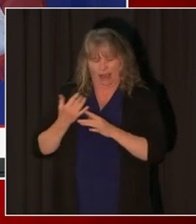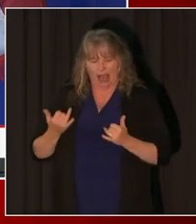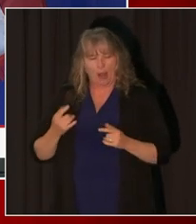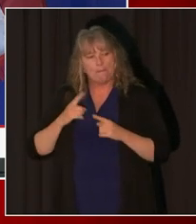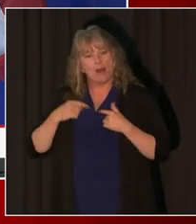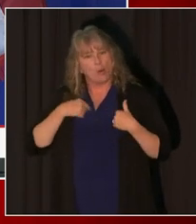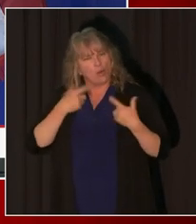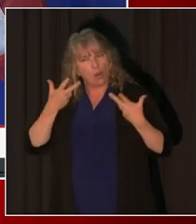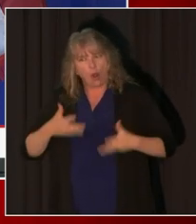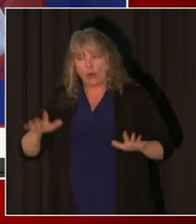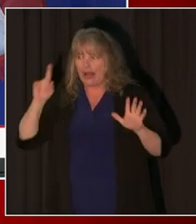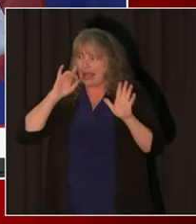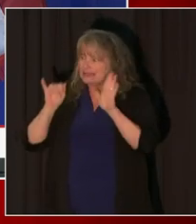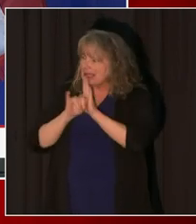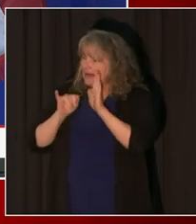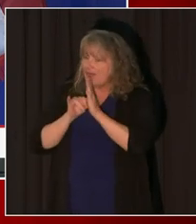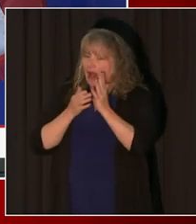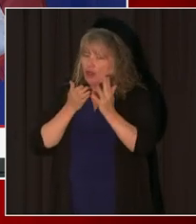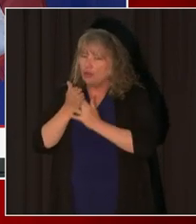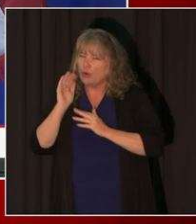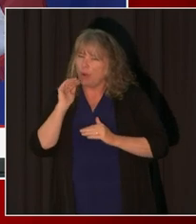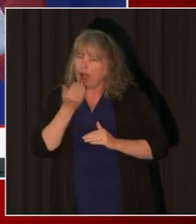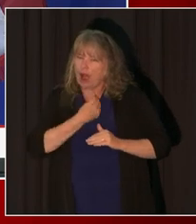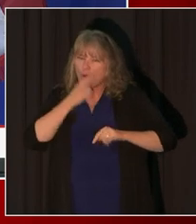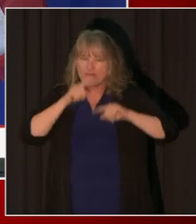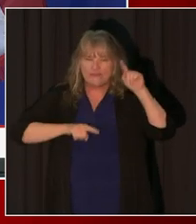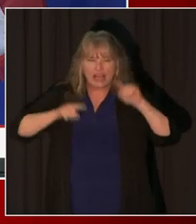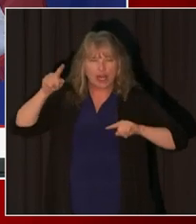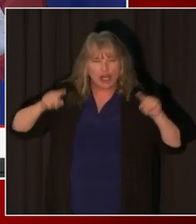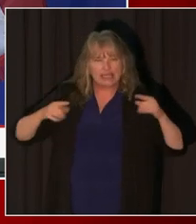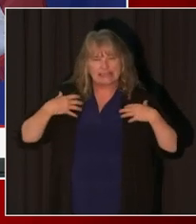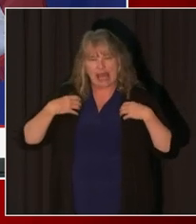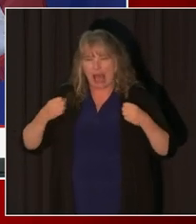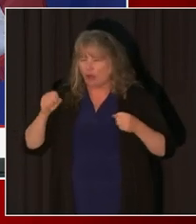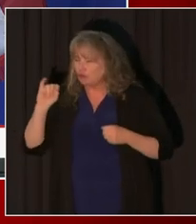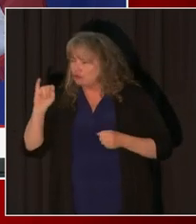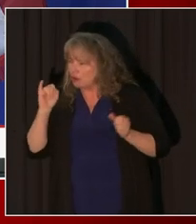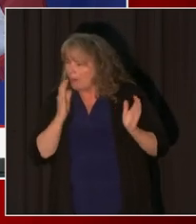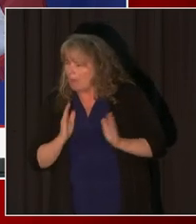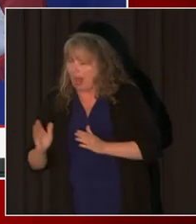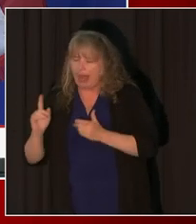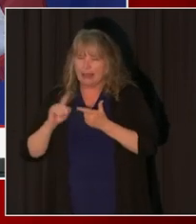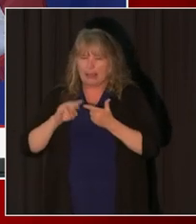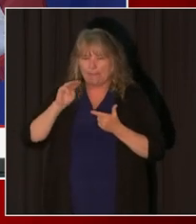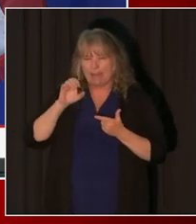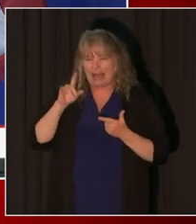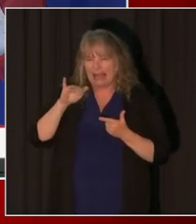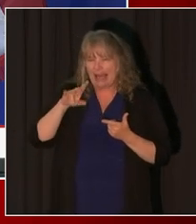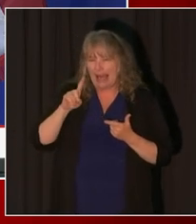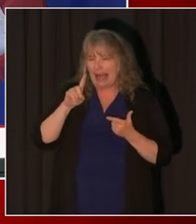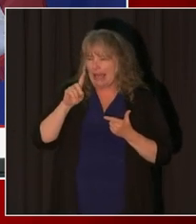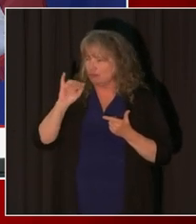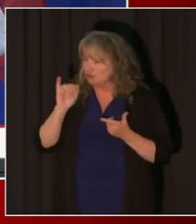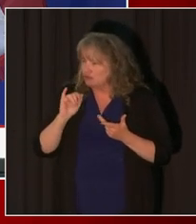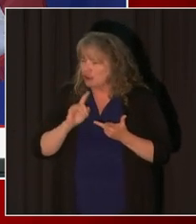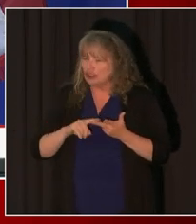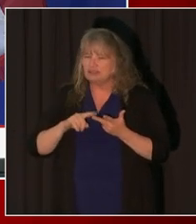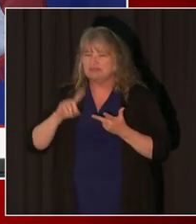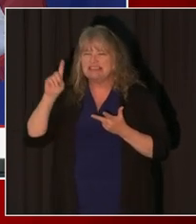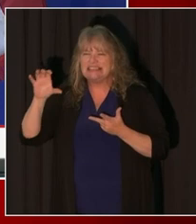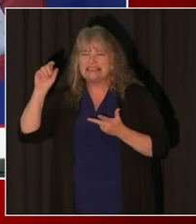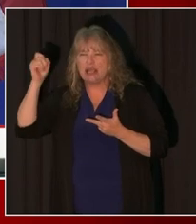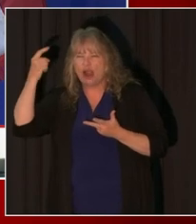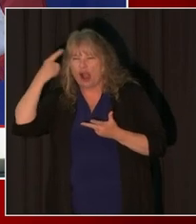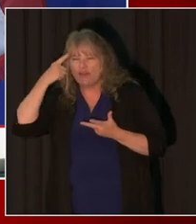our various health plans, our Medicaid plans, our DC government employer plan, and